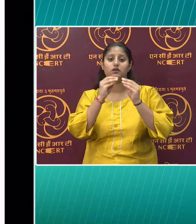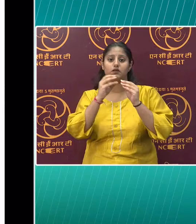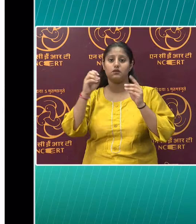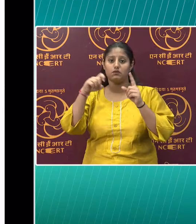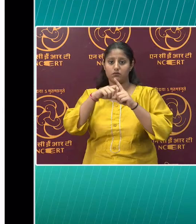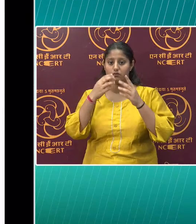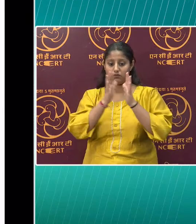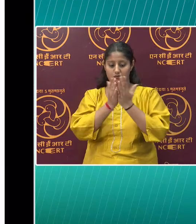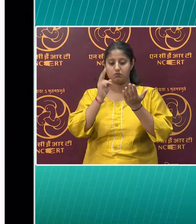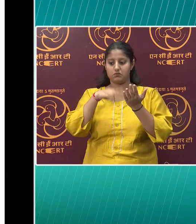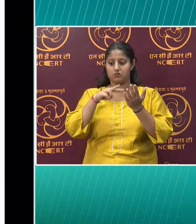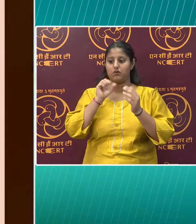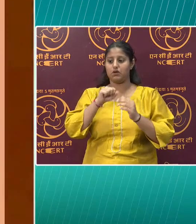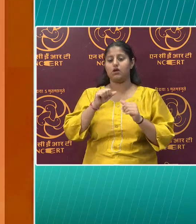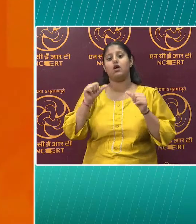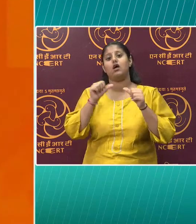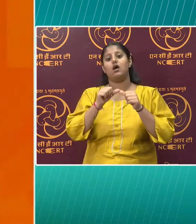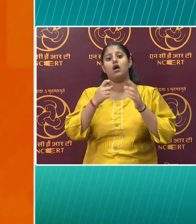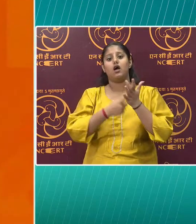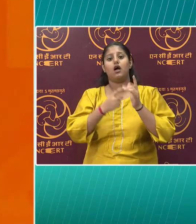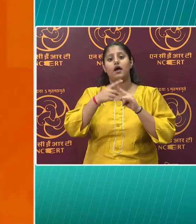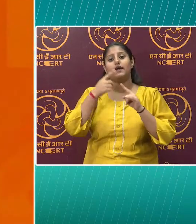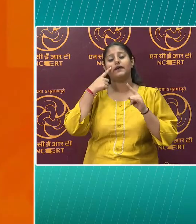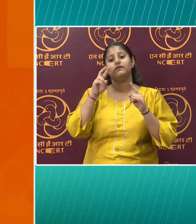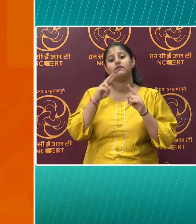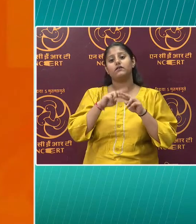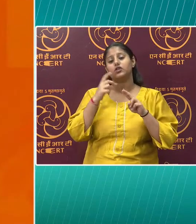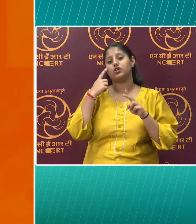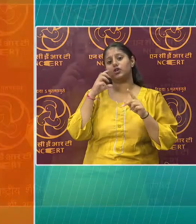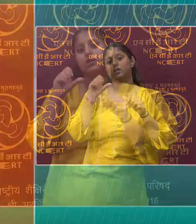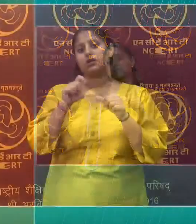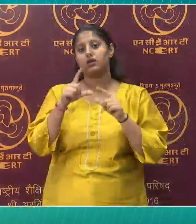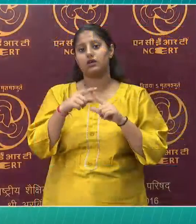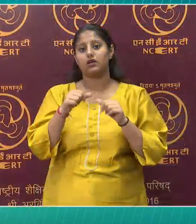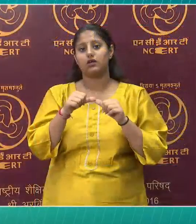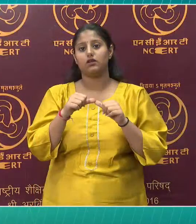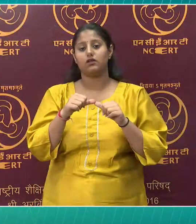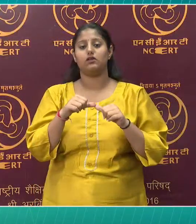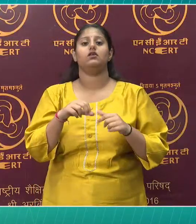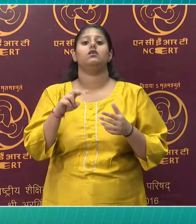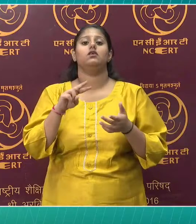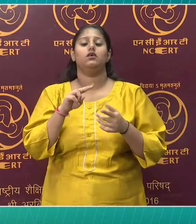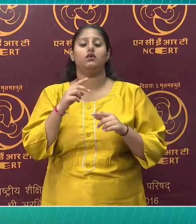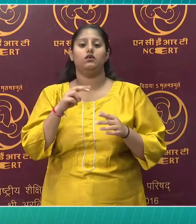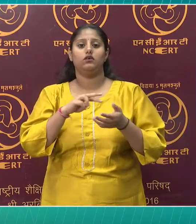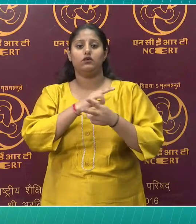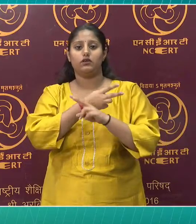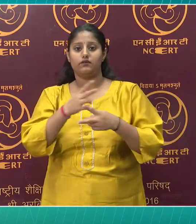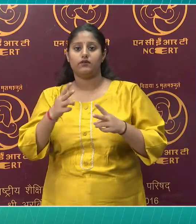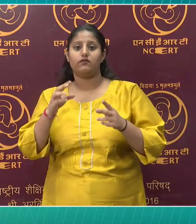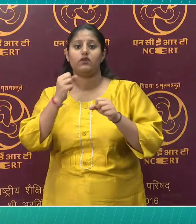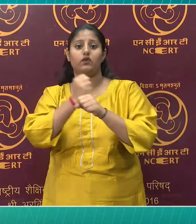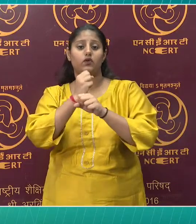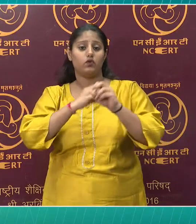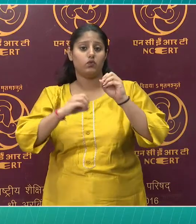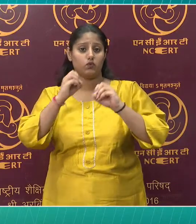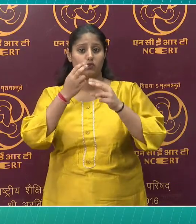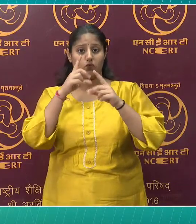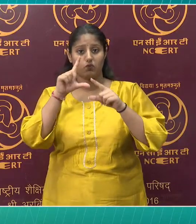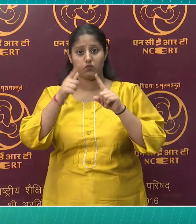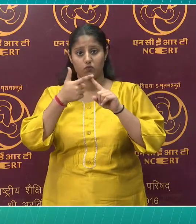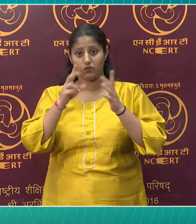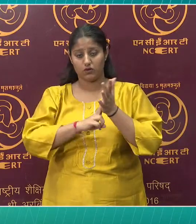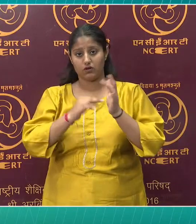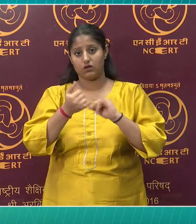talked about artificial intelligence, how to use it for making a kitchen garden, how to Right, use Google Lens to right,